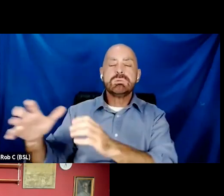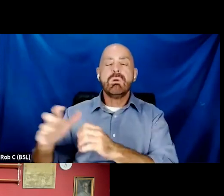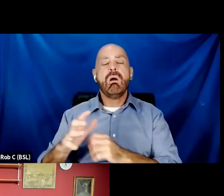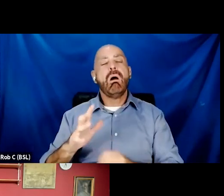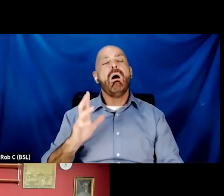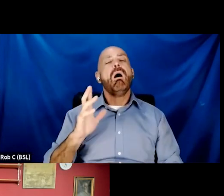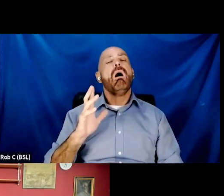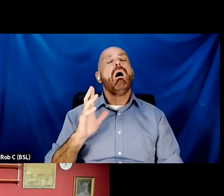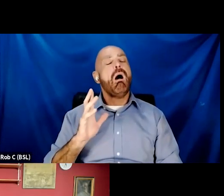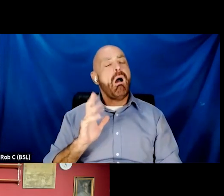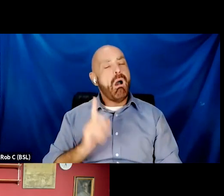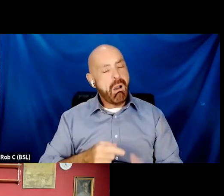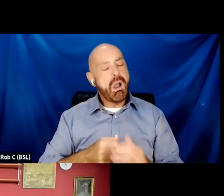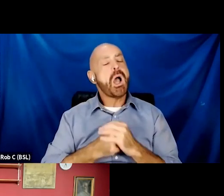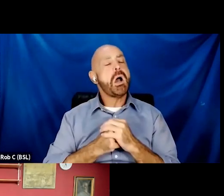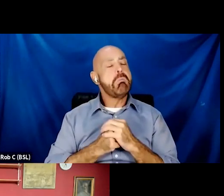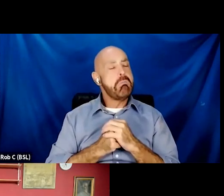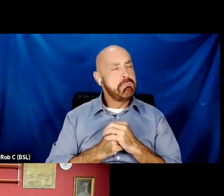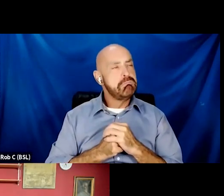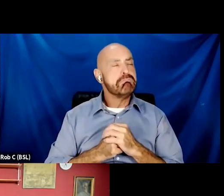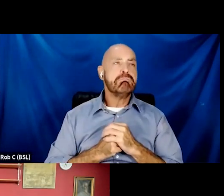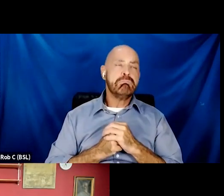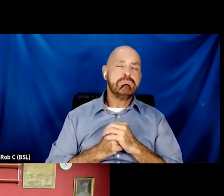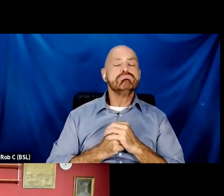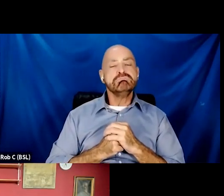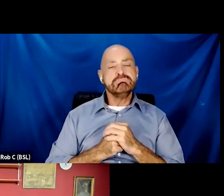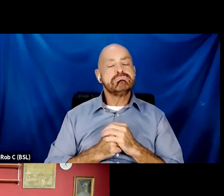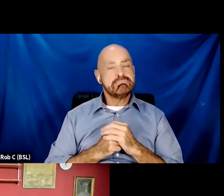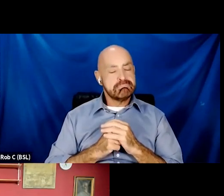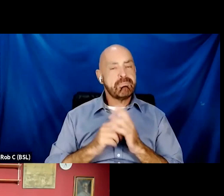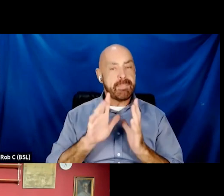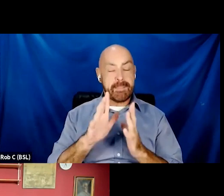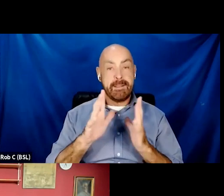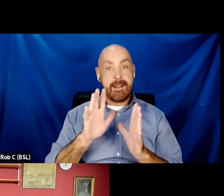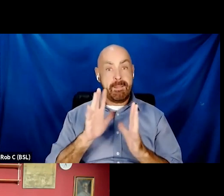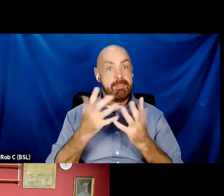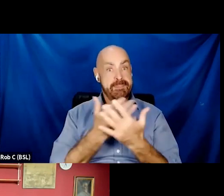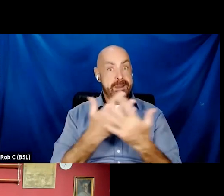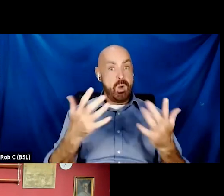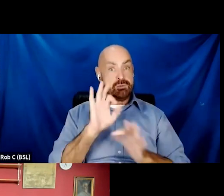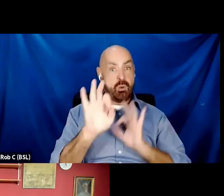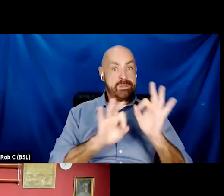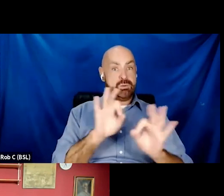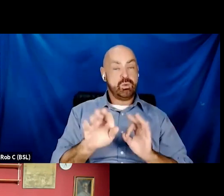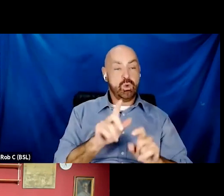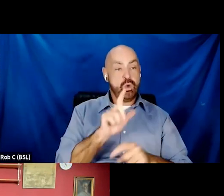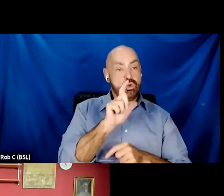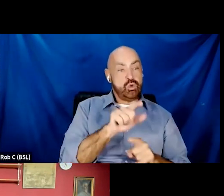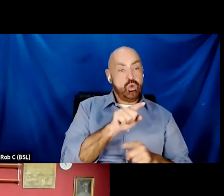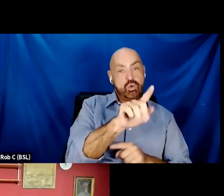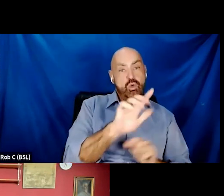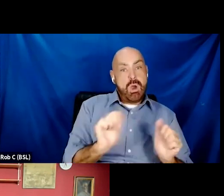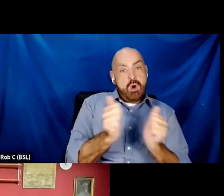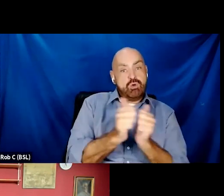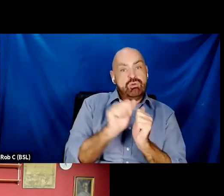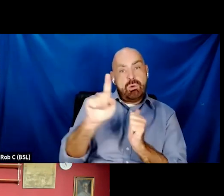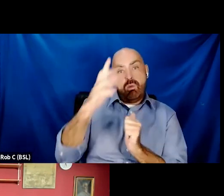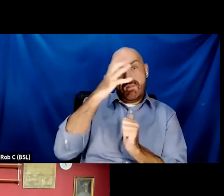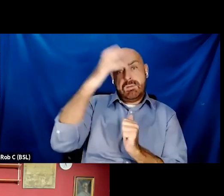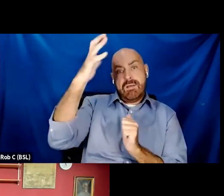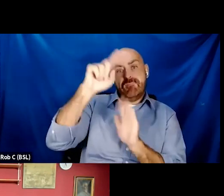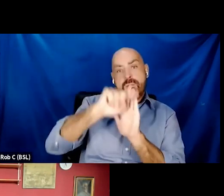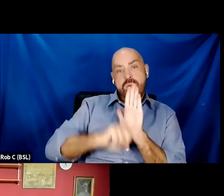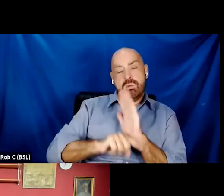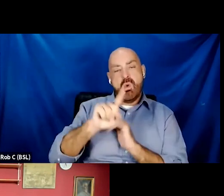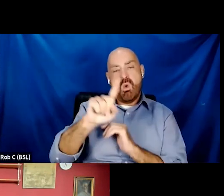Okay. They do ask lots of questions about, do you agree with government policy? And are you angry